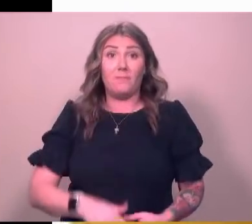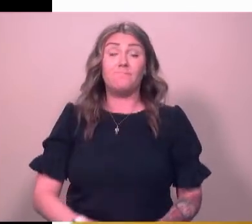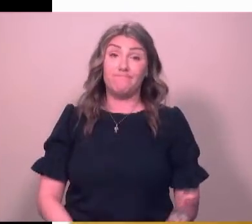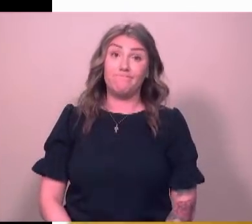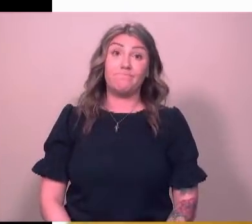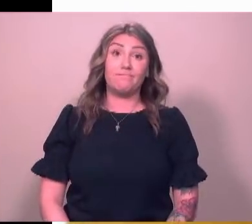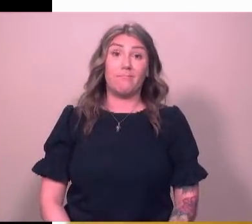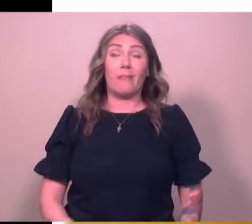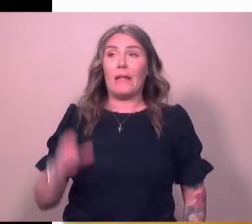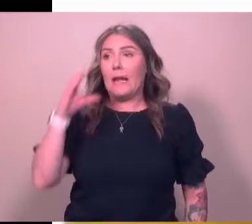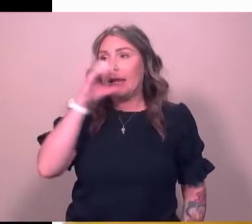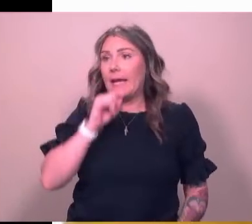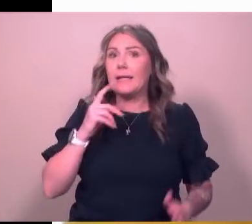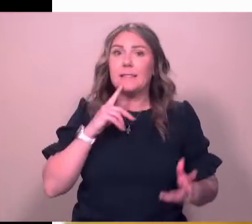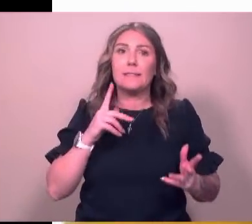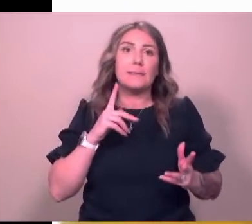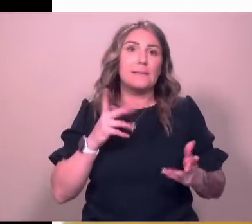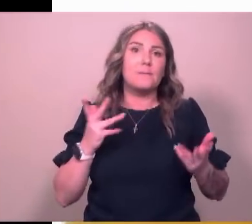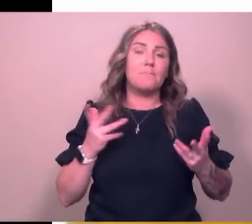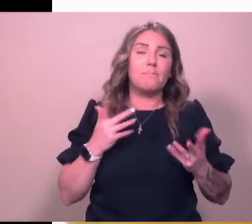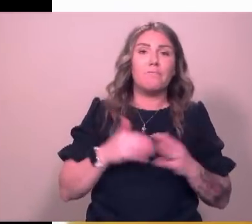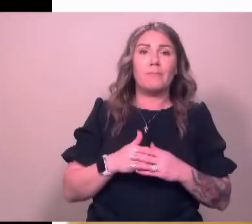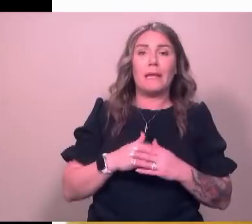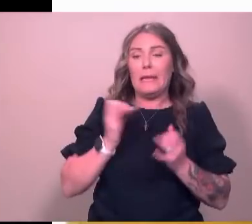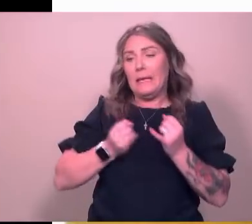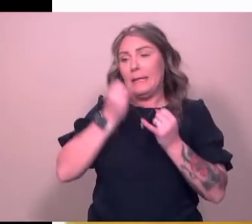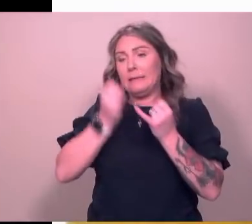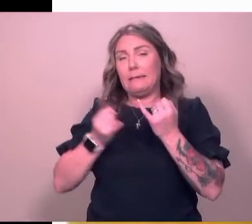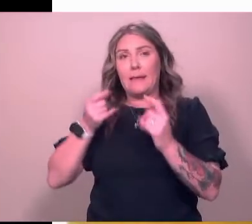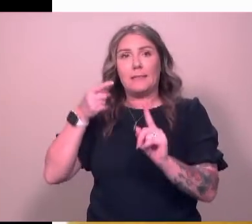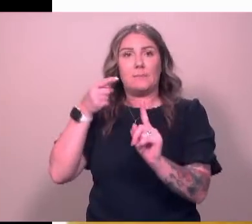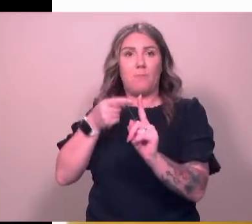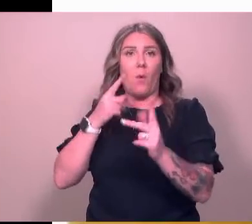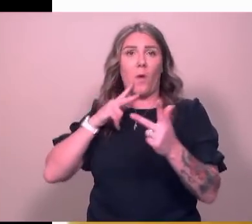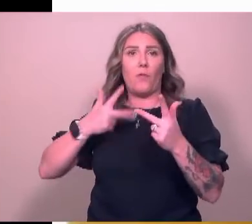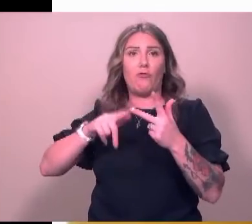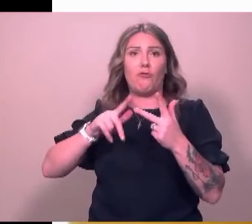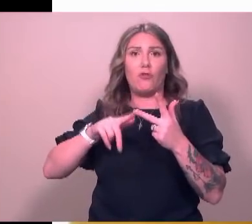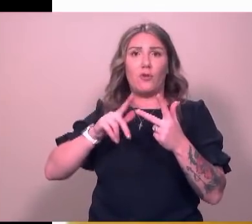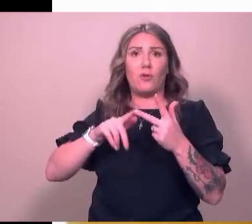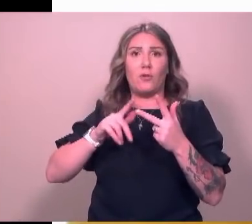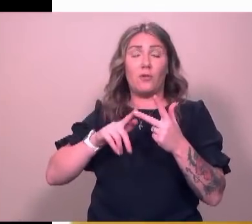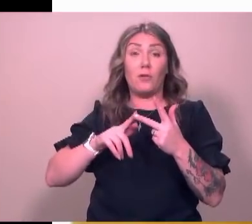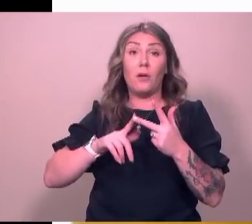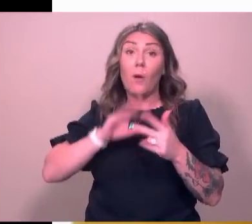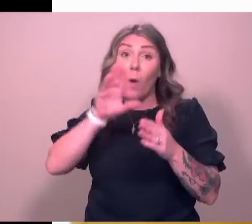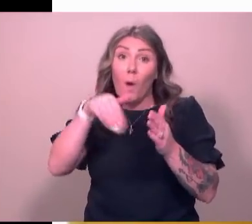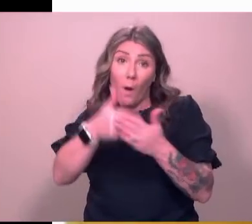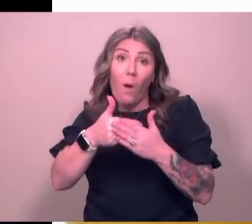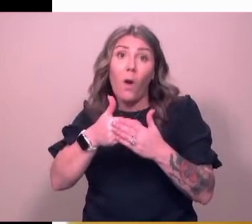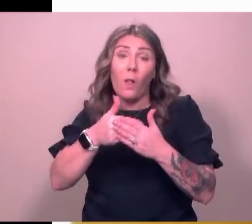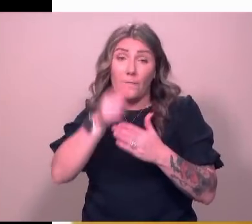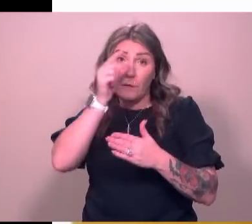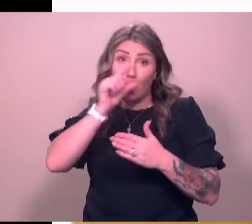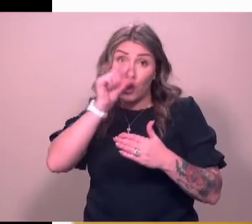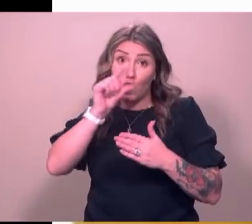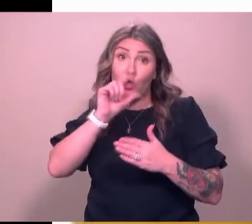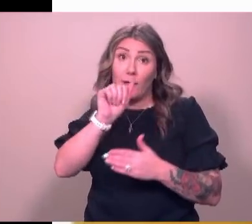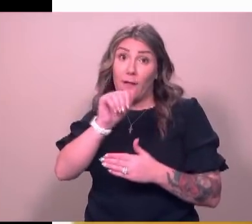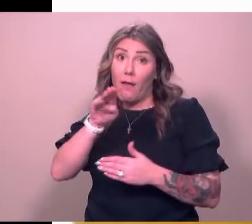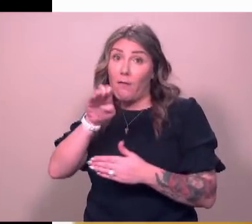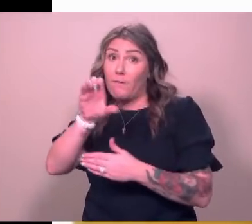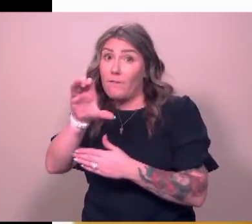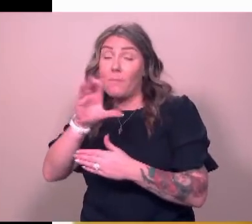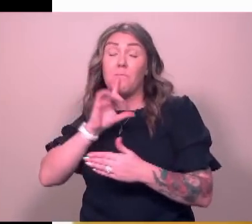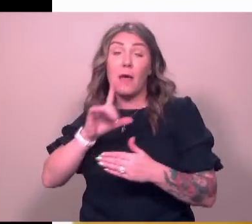And I guess on a finer last point is we're going to run out of Greek alphabet letters before we run out of COVID.